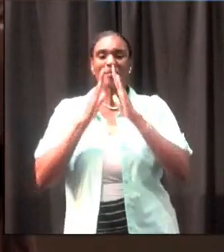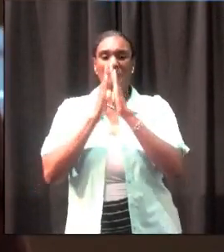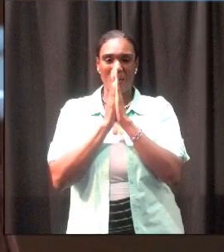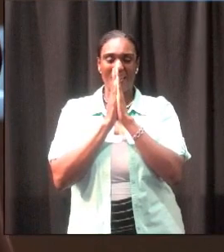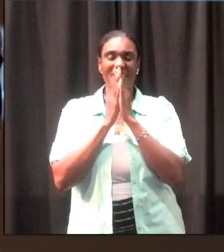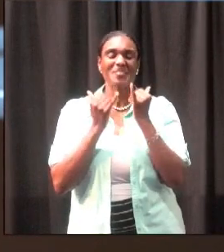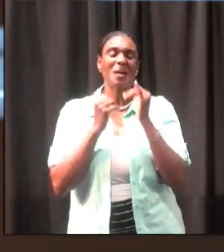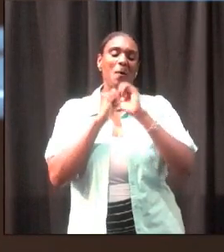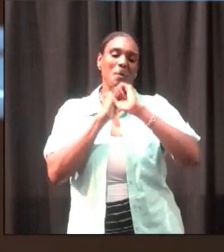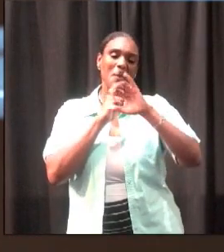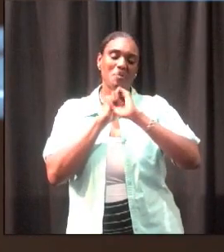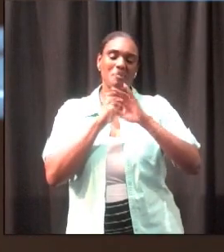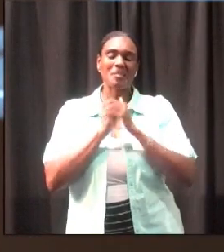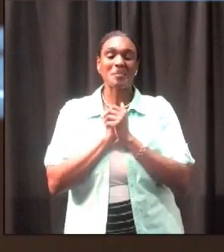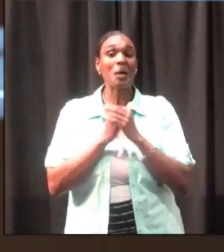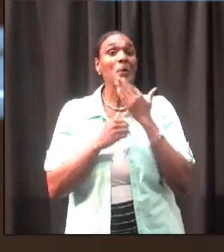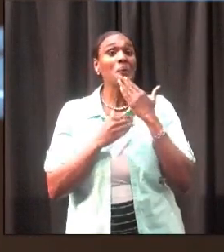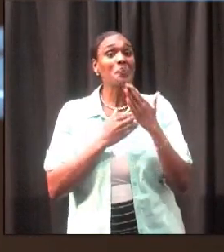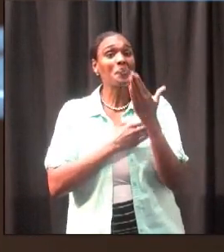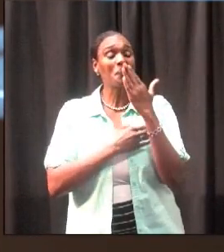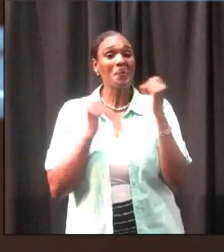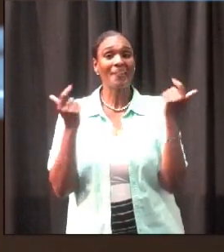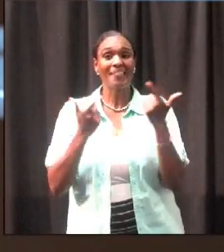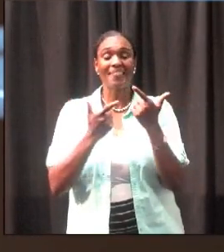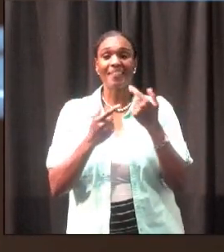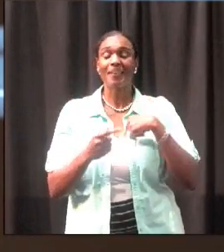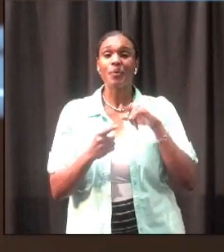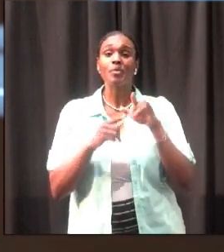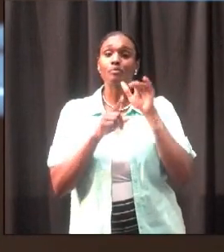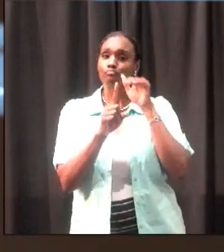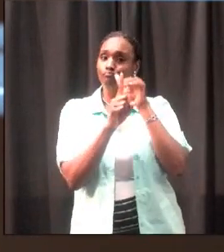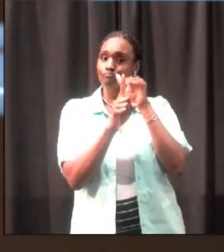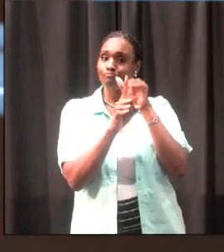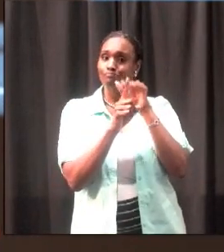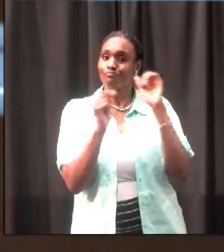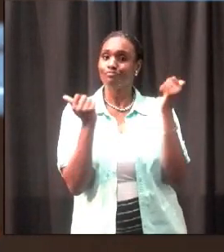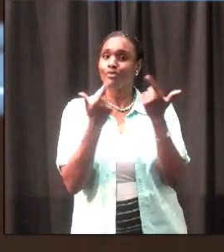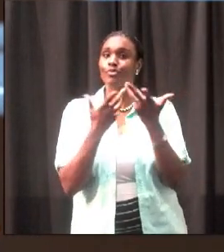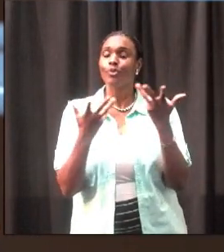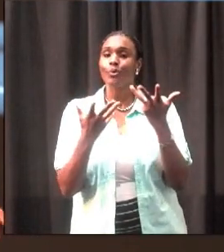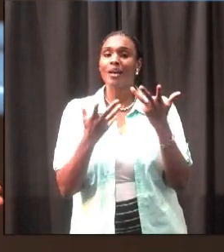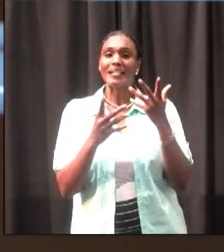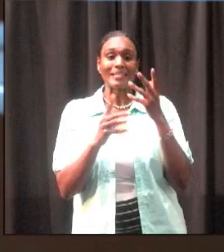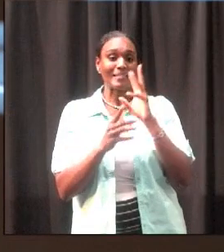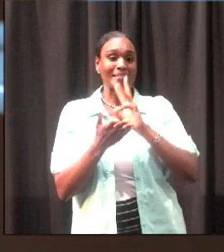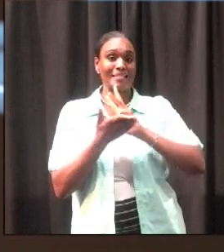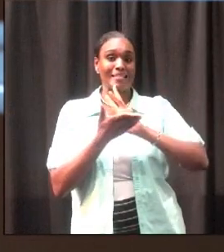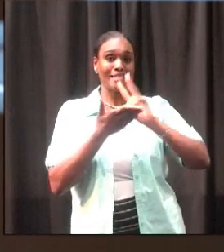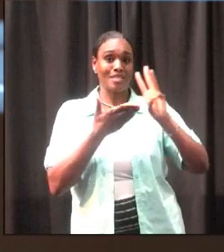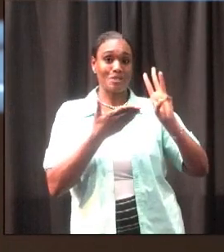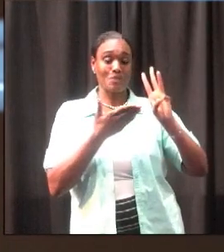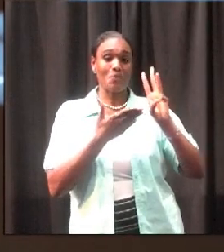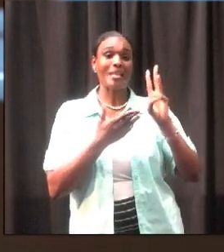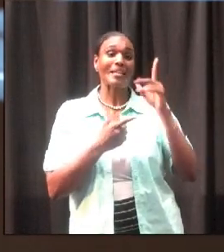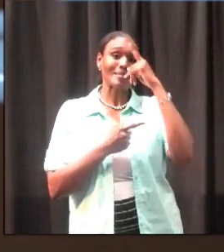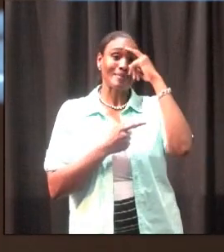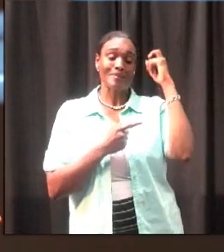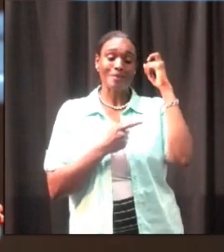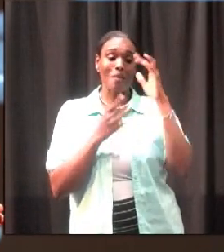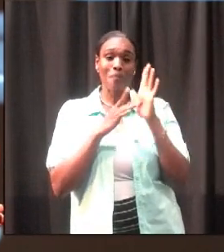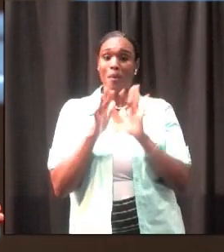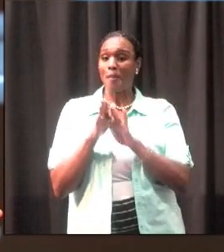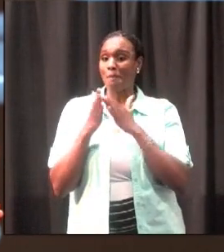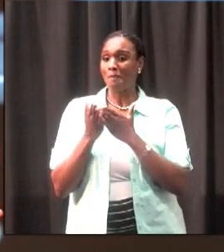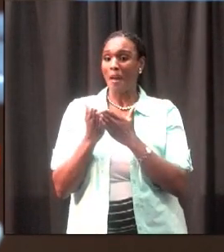time. Good morning, everyone. I want to quickly remind all of you of our 6-week summer Bible series that's coming